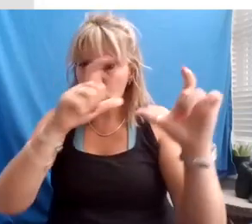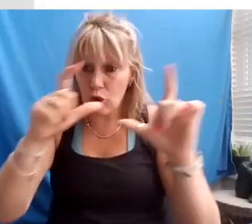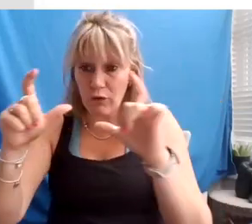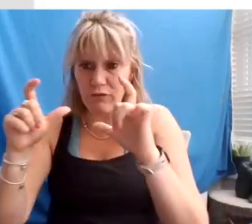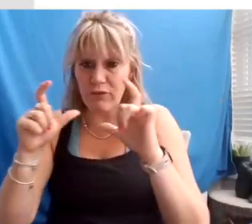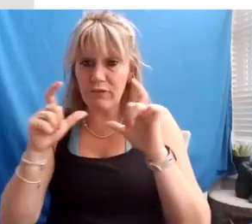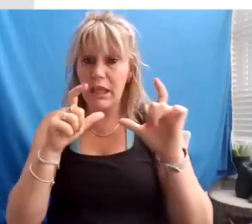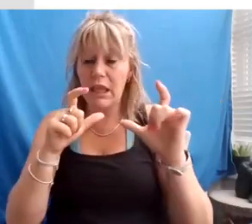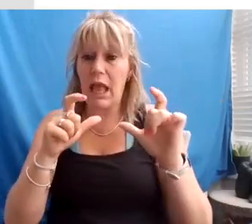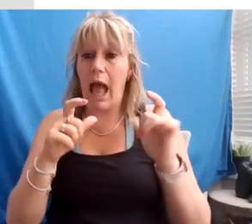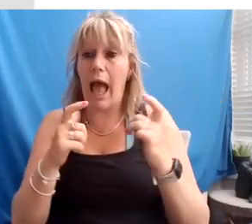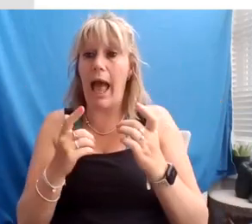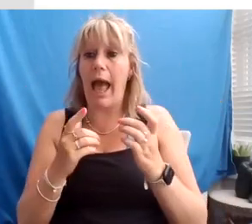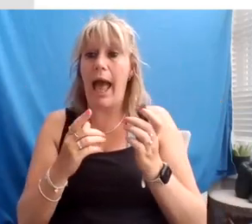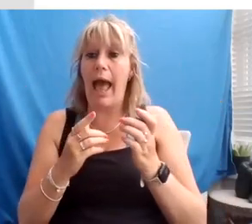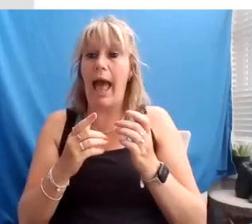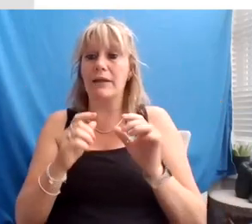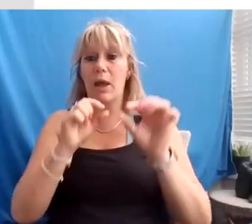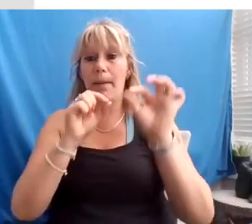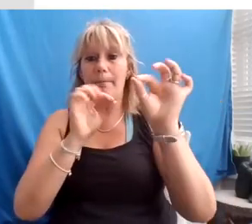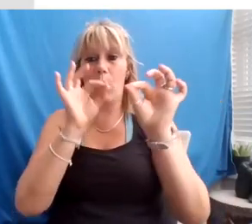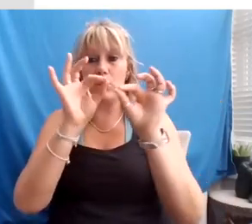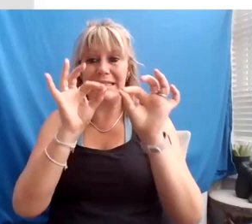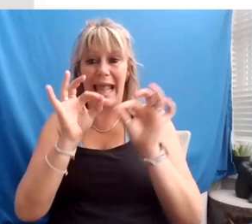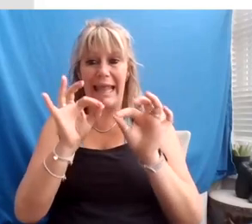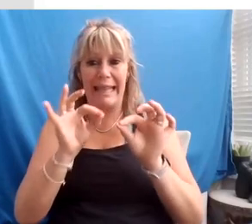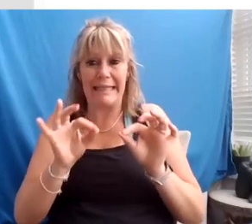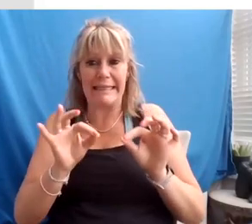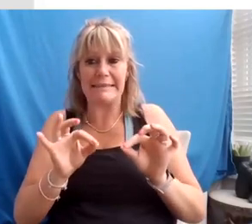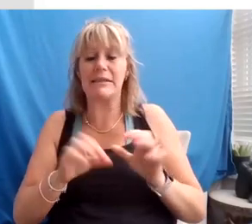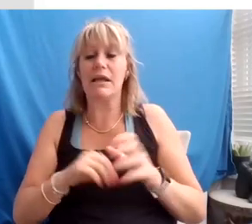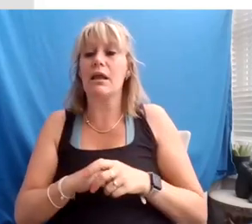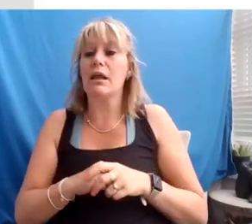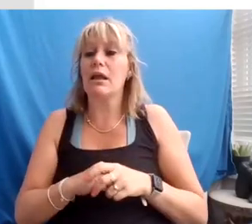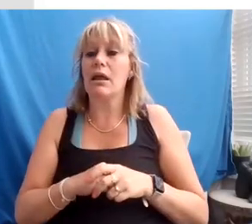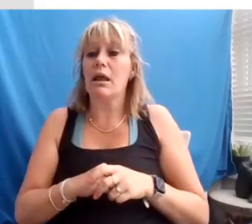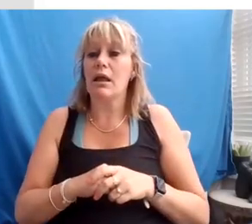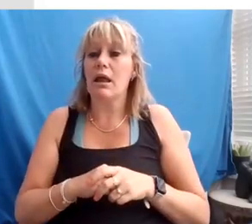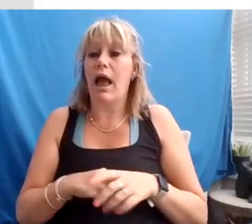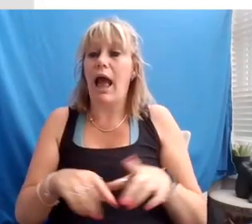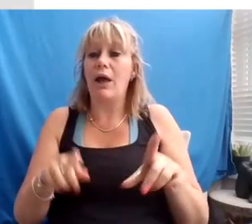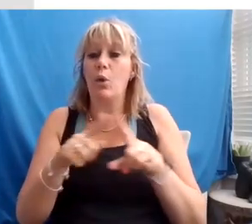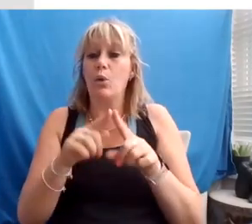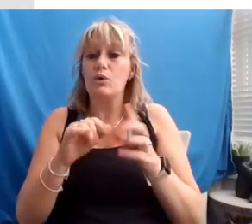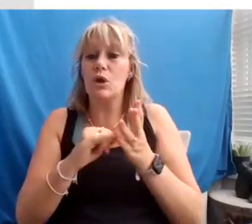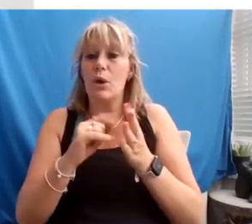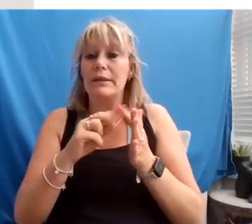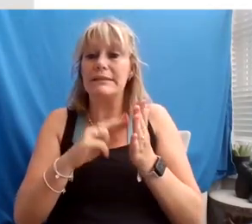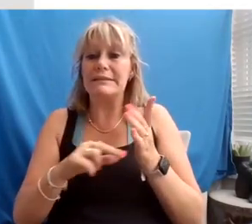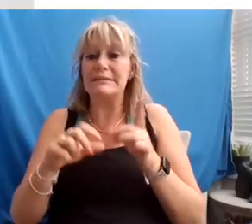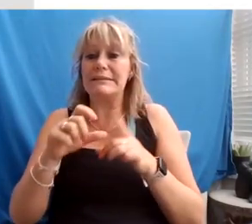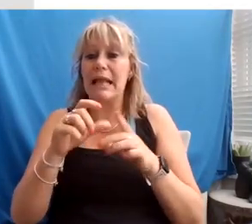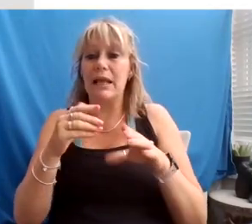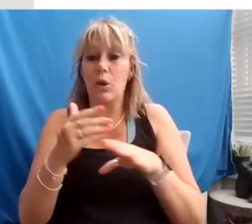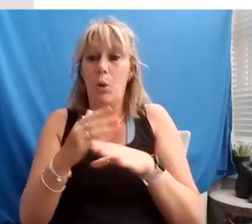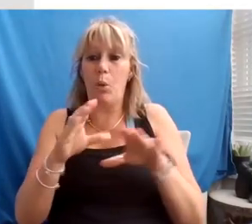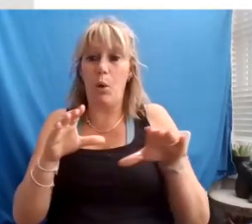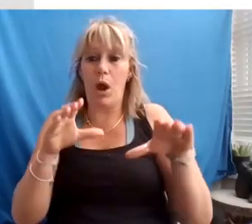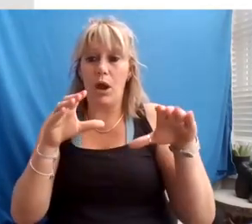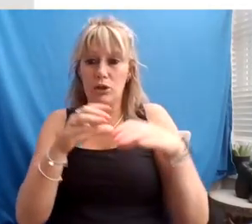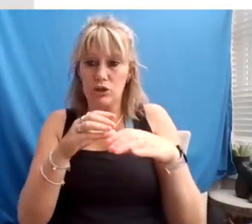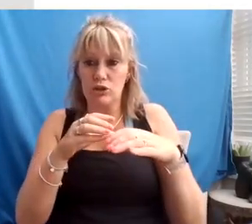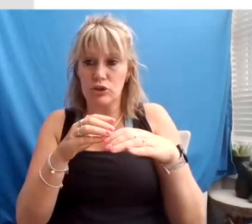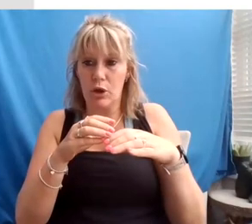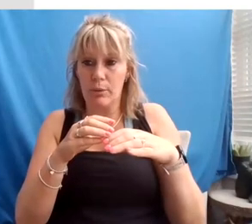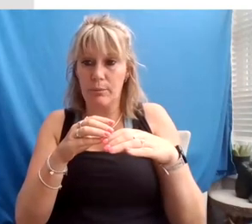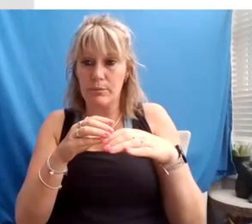and mosaics. We also offer SEND workshops as well, which are varying term to term, but it's